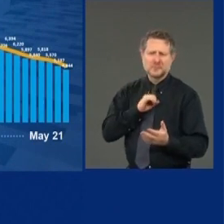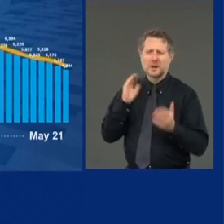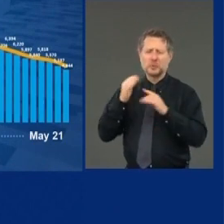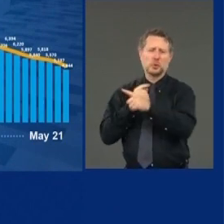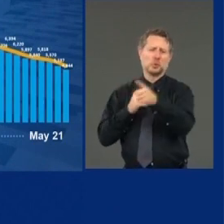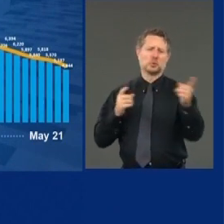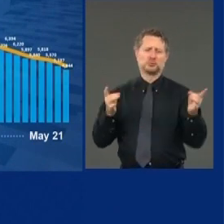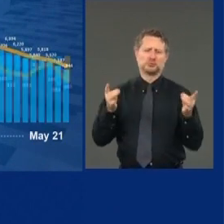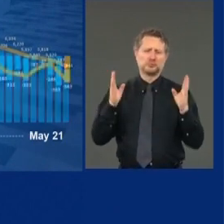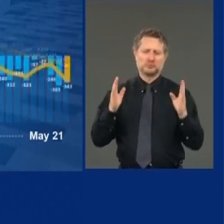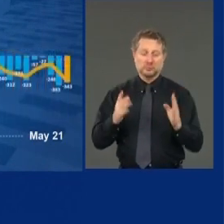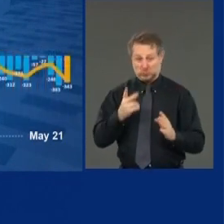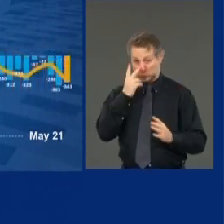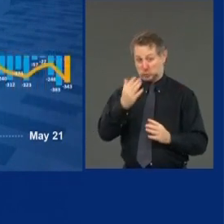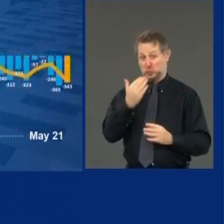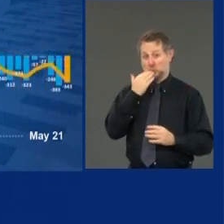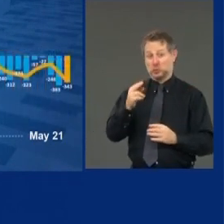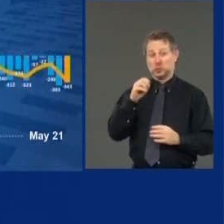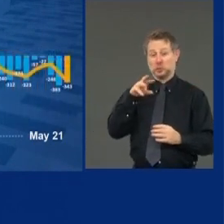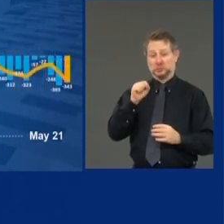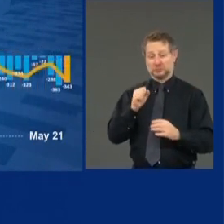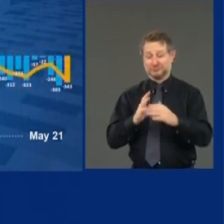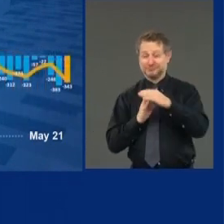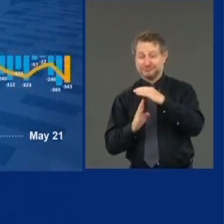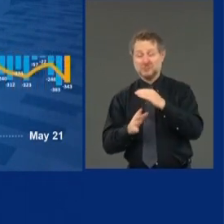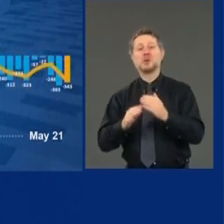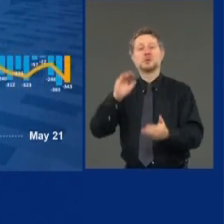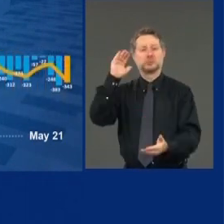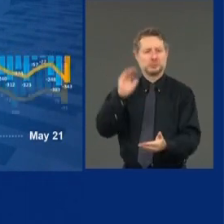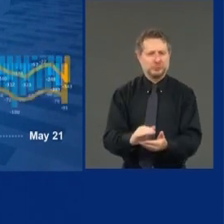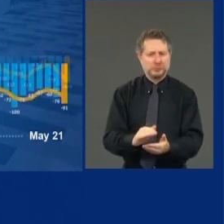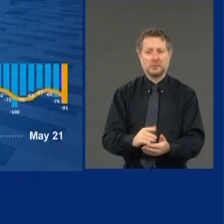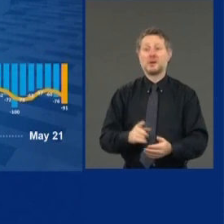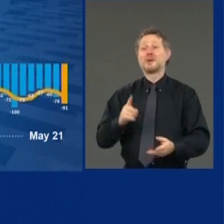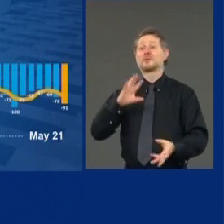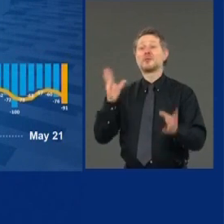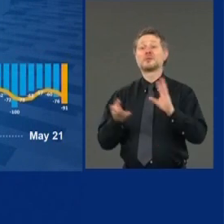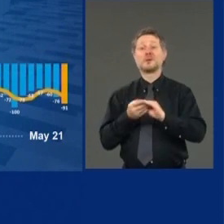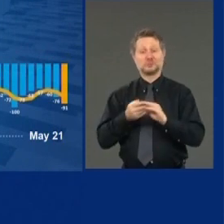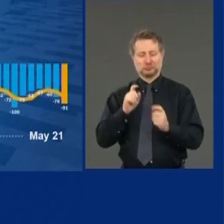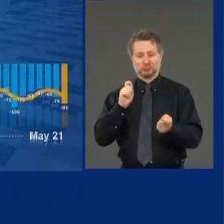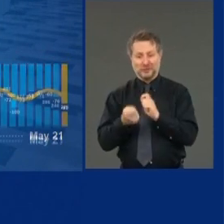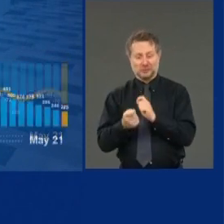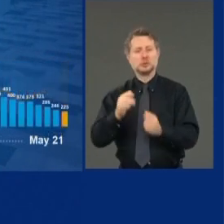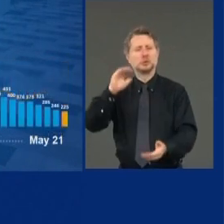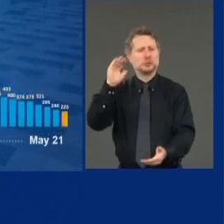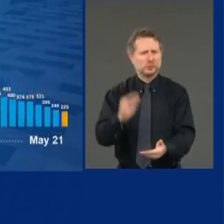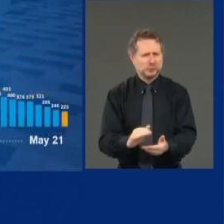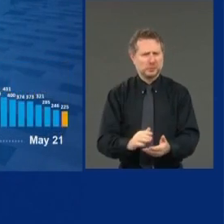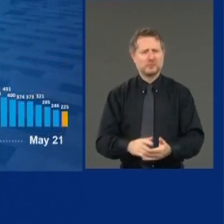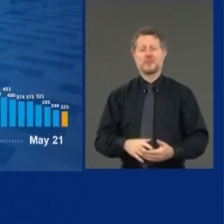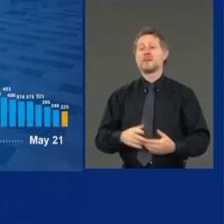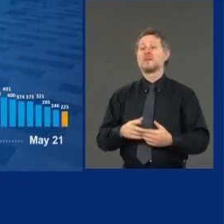News is good today. Hospitalizations are down. Net change in hospitalizations is down.